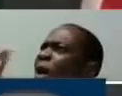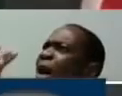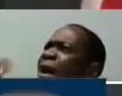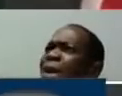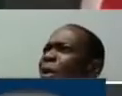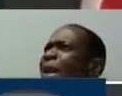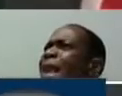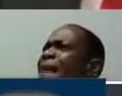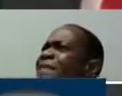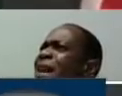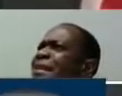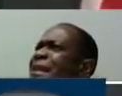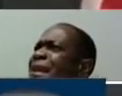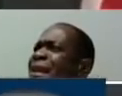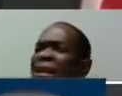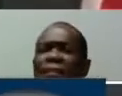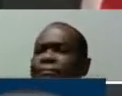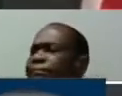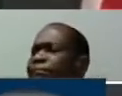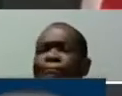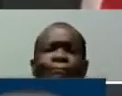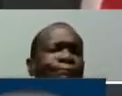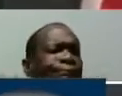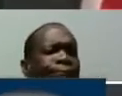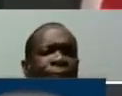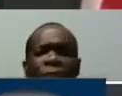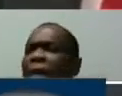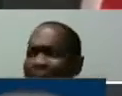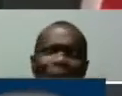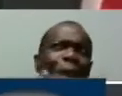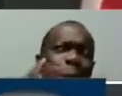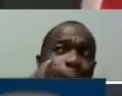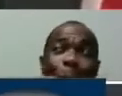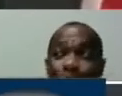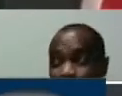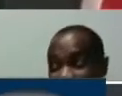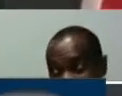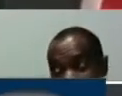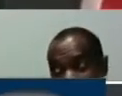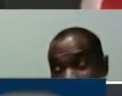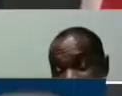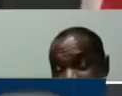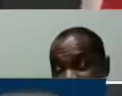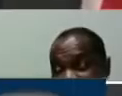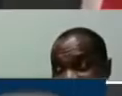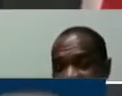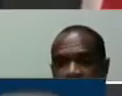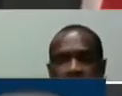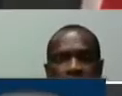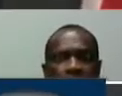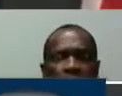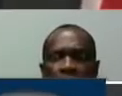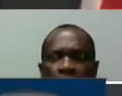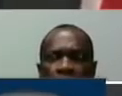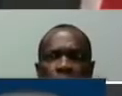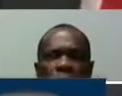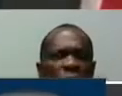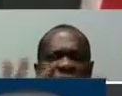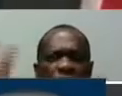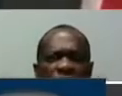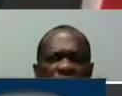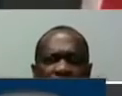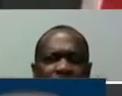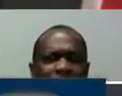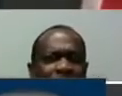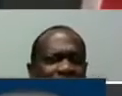generate 100% stay home. But that's not what is called for. What is called for